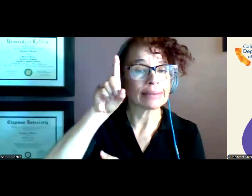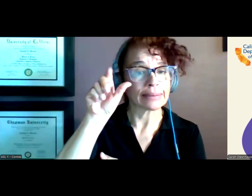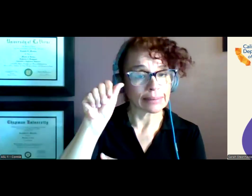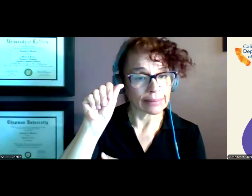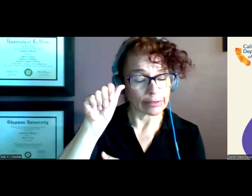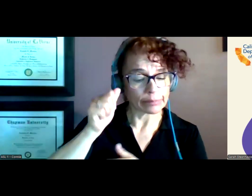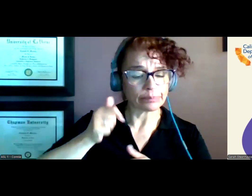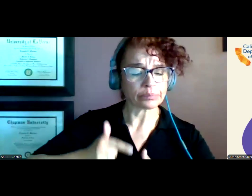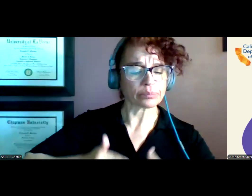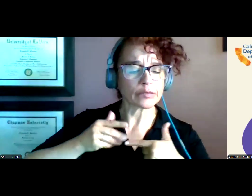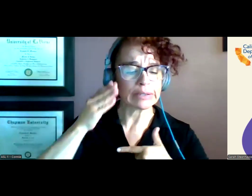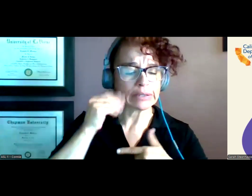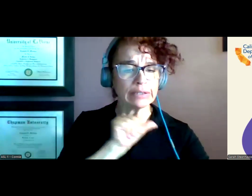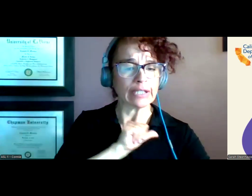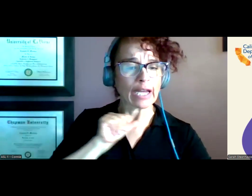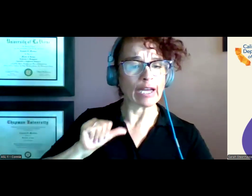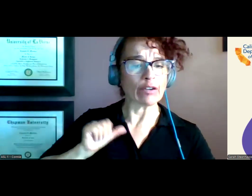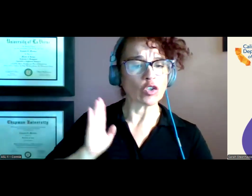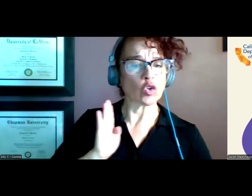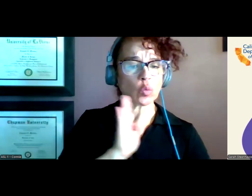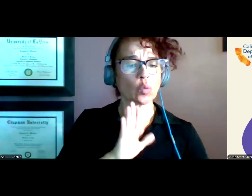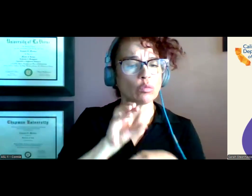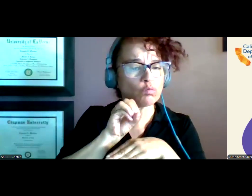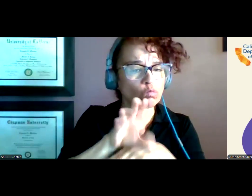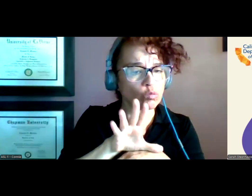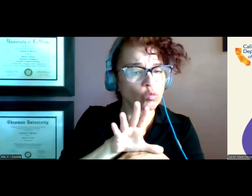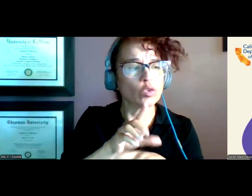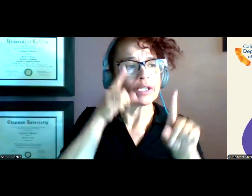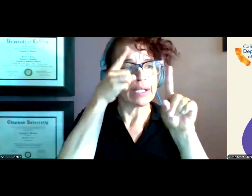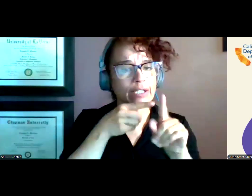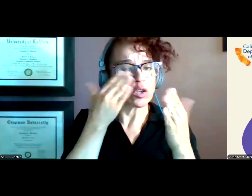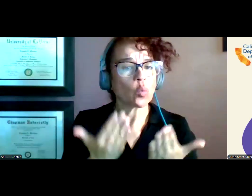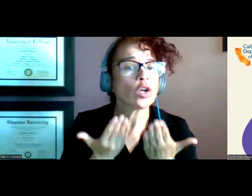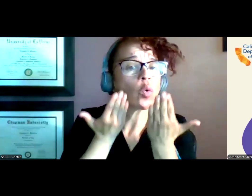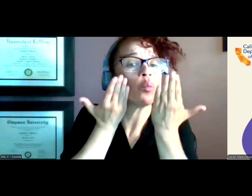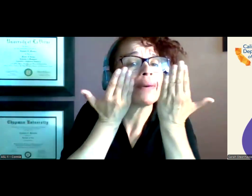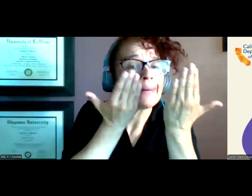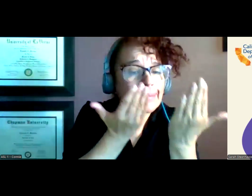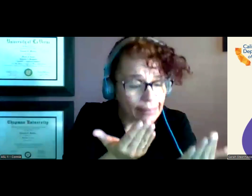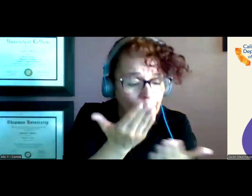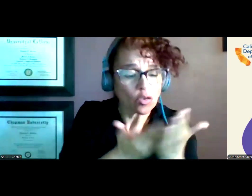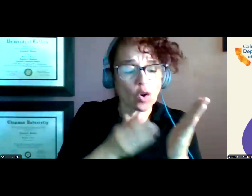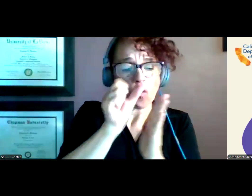Lived Experience Advisory Board, which was one of the key recommendations